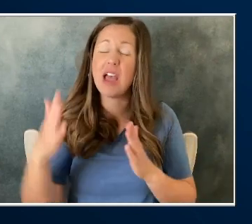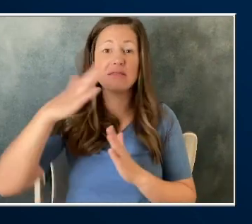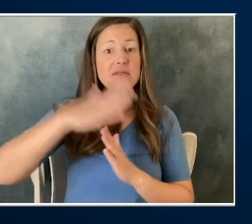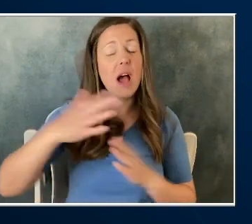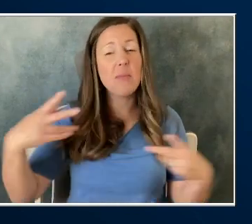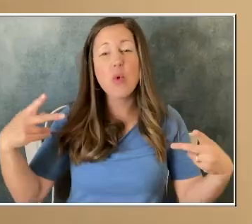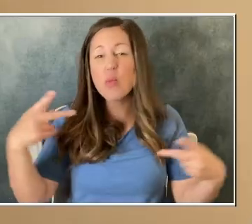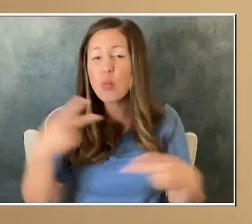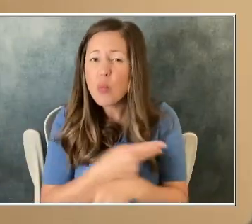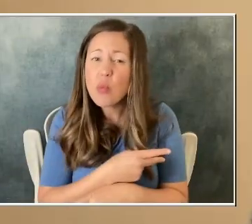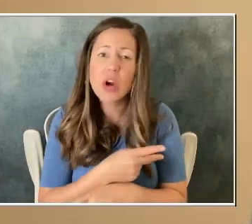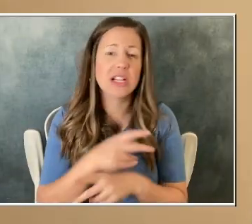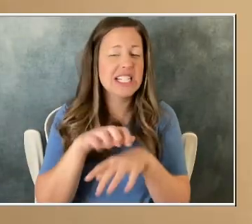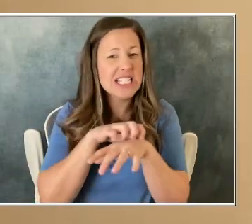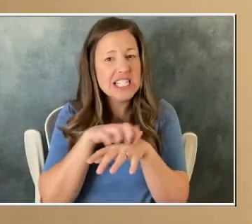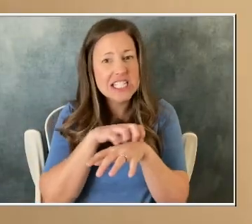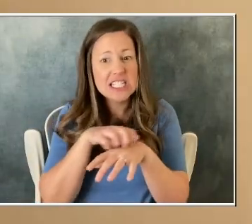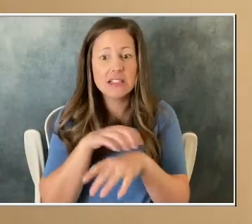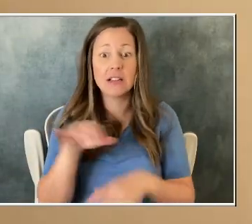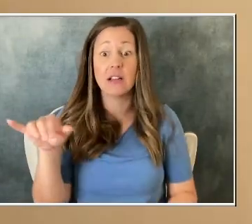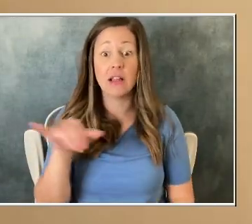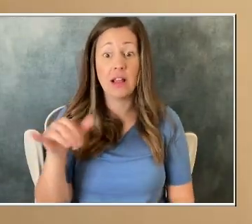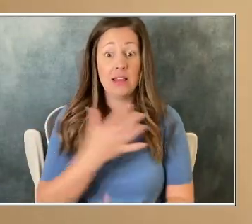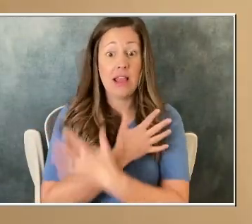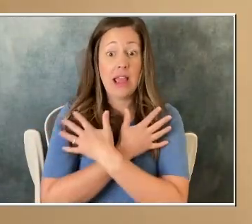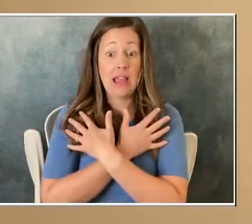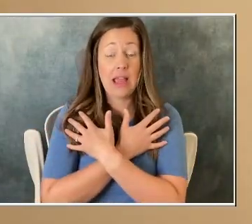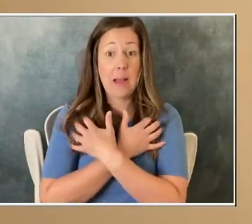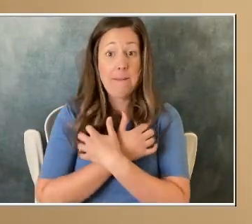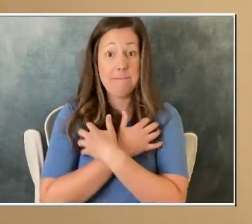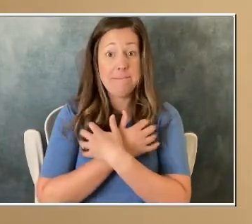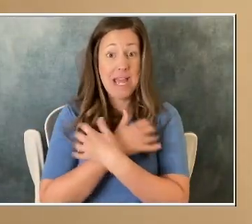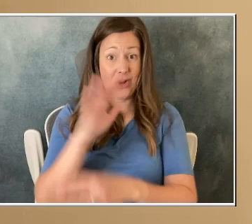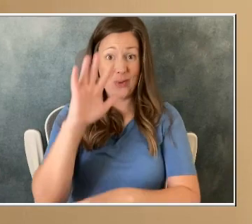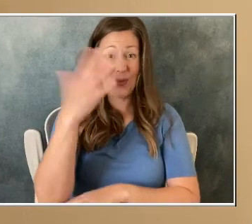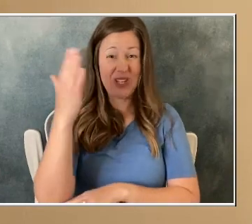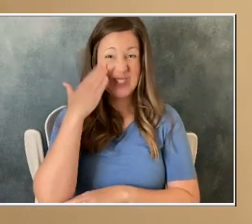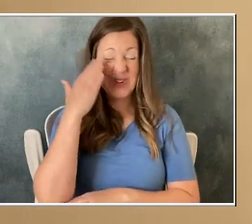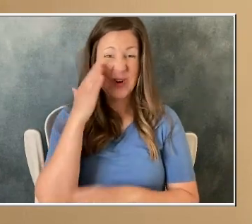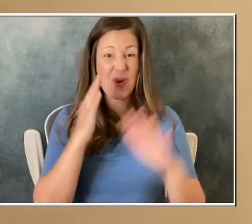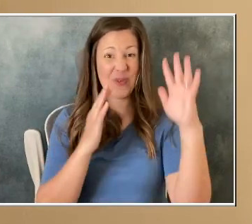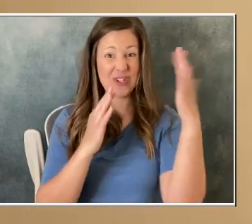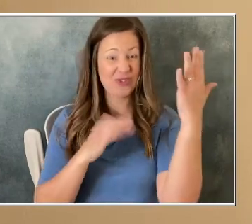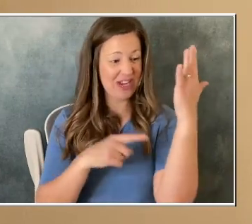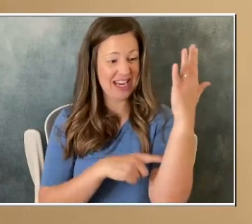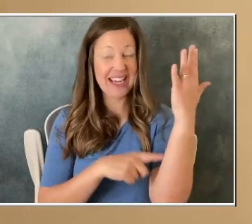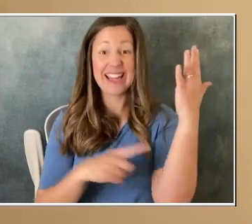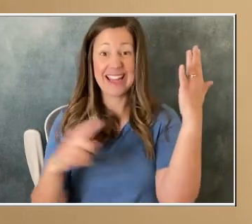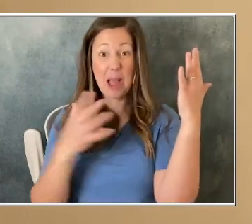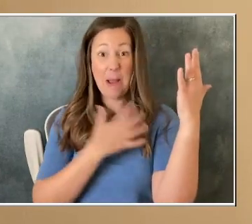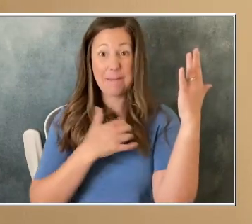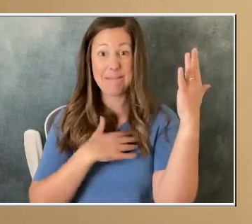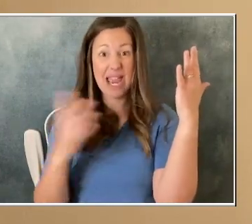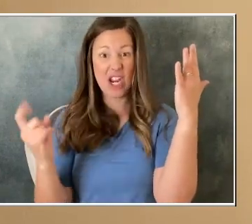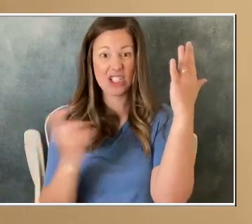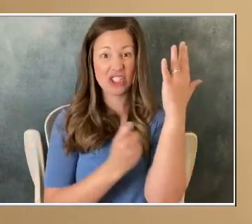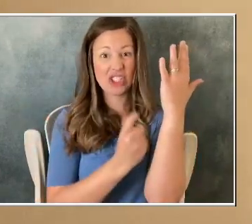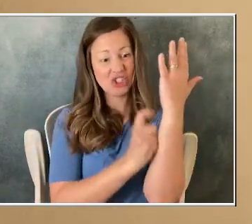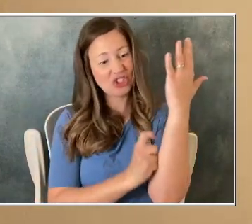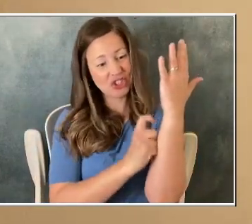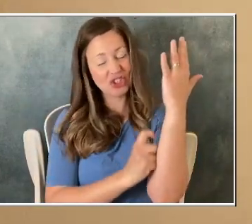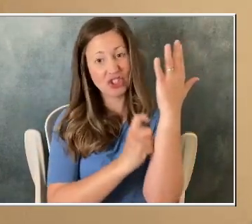you can imagine a bear in the woods against a tree, that was kind of me going around to scratch without